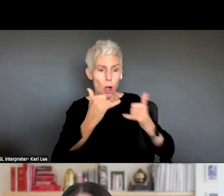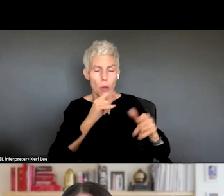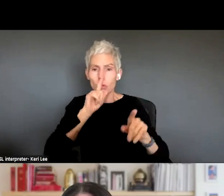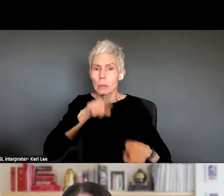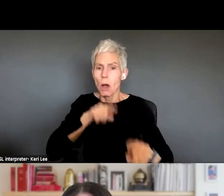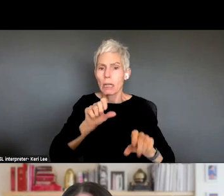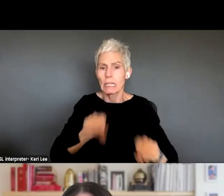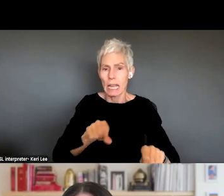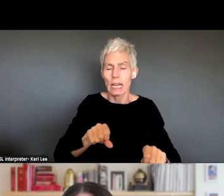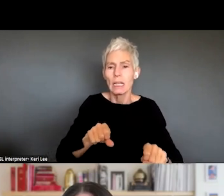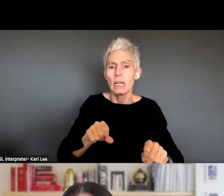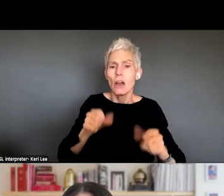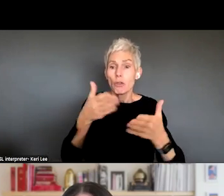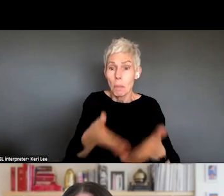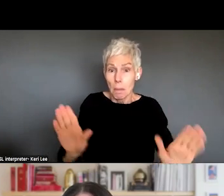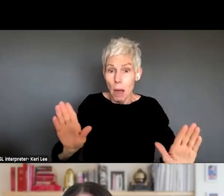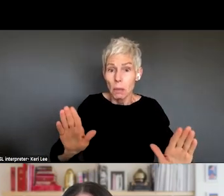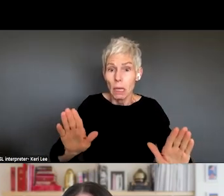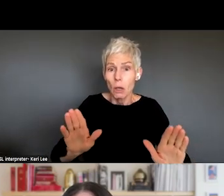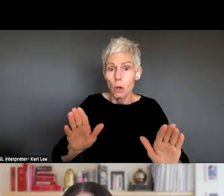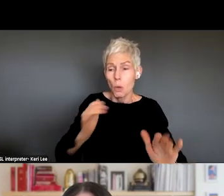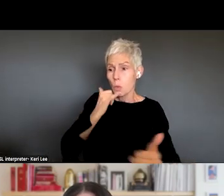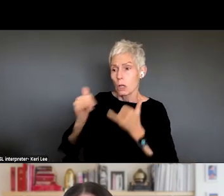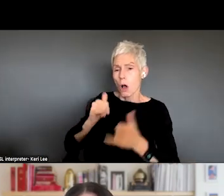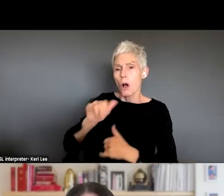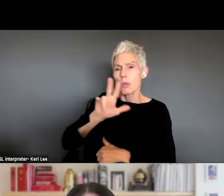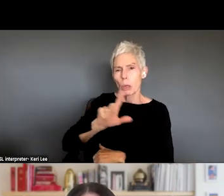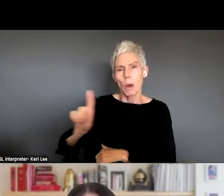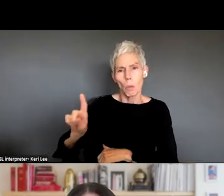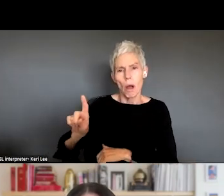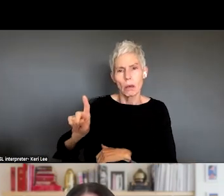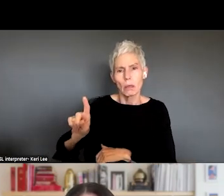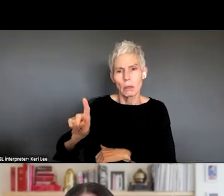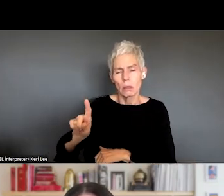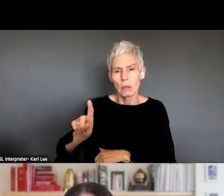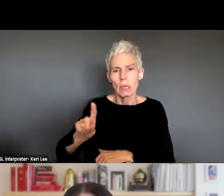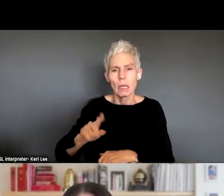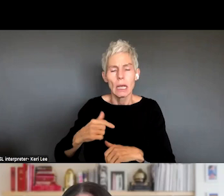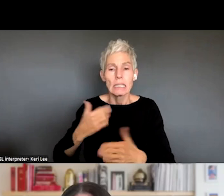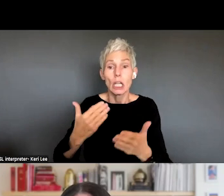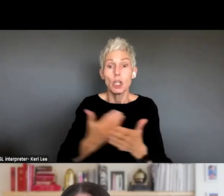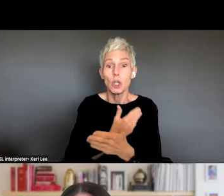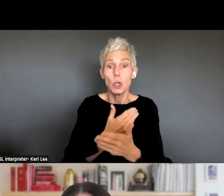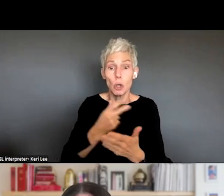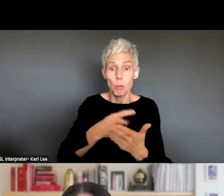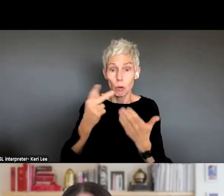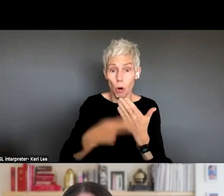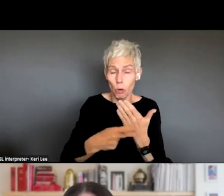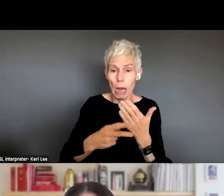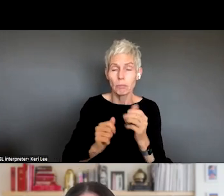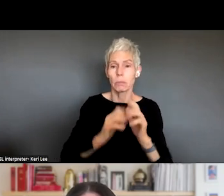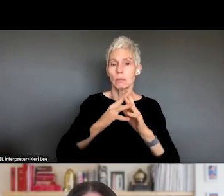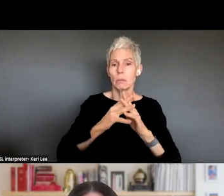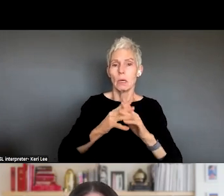from the public coming into the city's 311 line. But, as a new program, I know that other folks around the